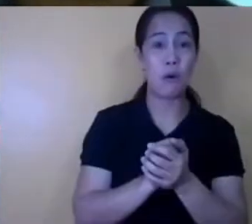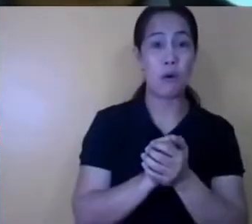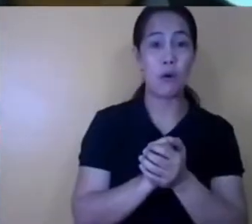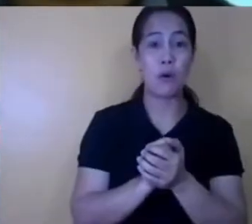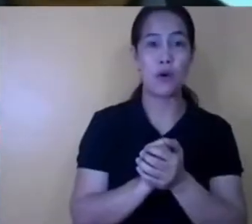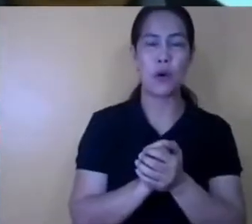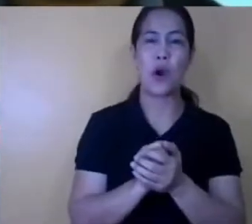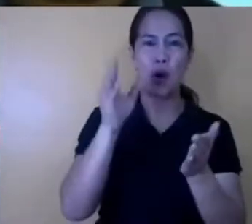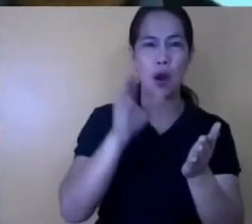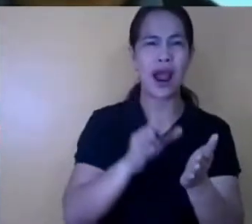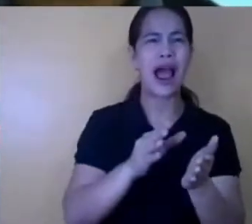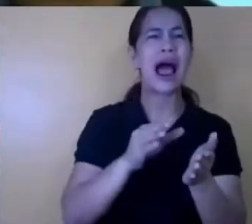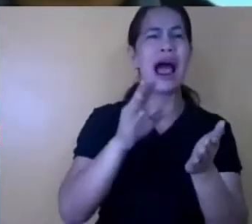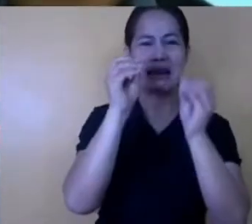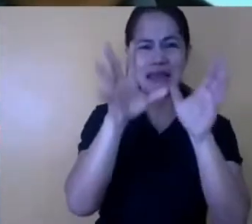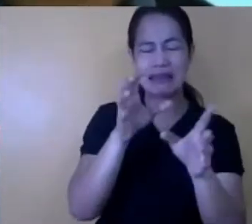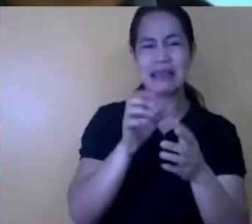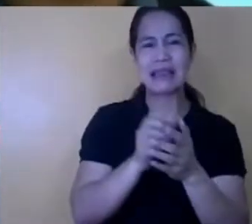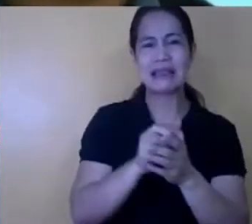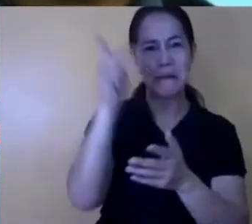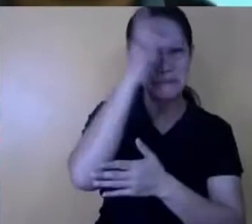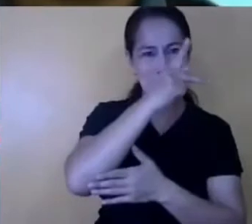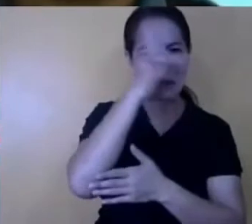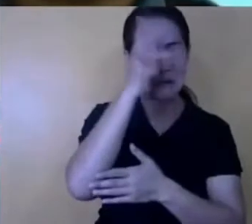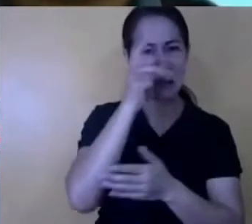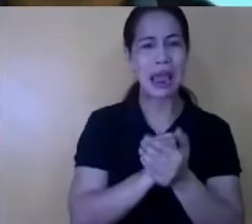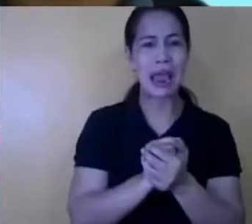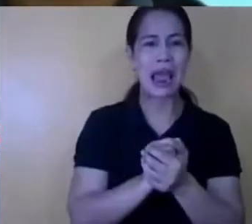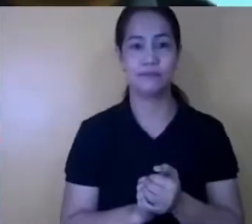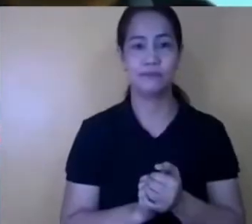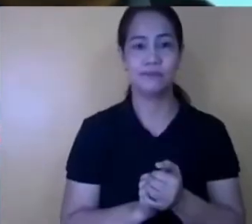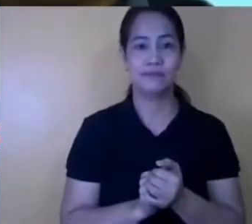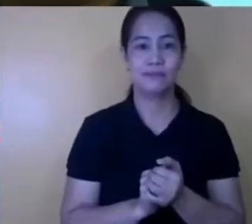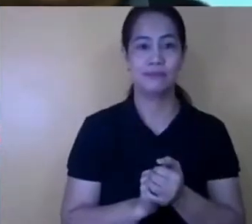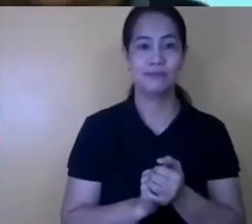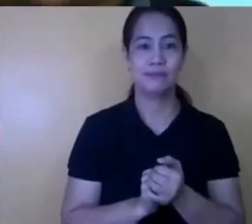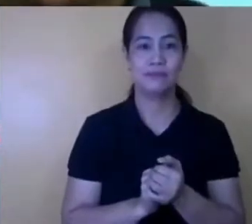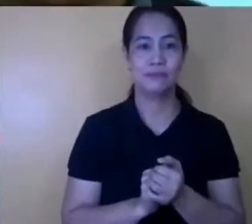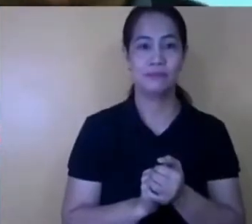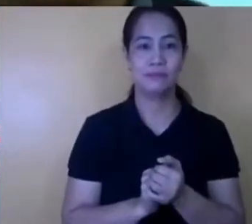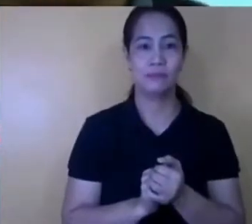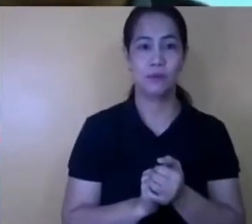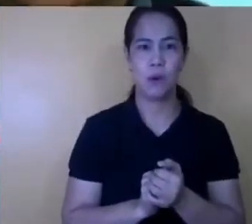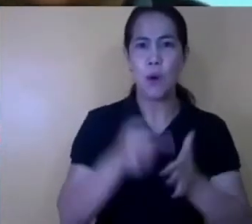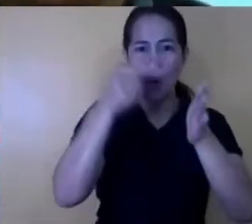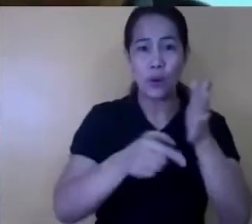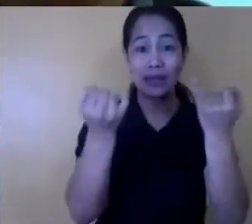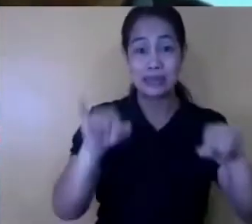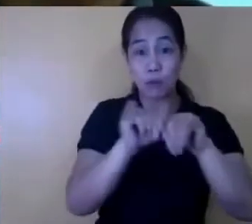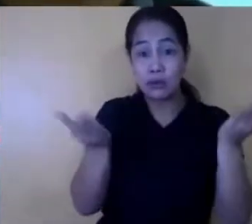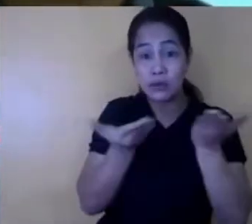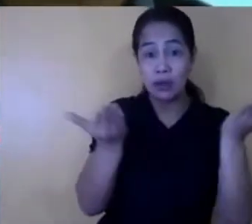learner-centered teaching philosophy as expected of objective 16. What's important here is we